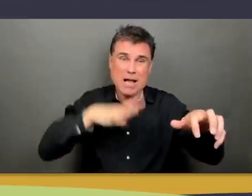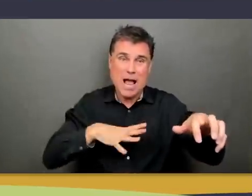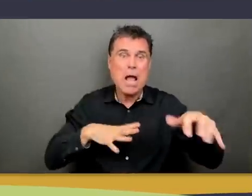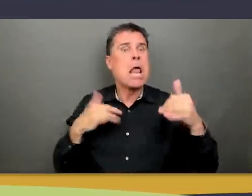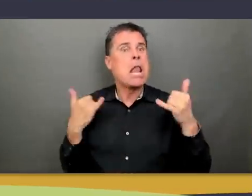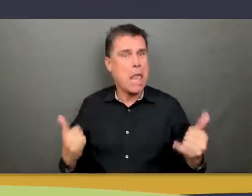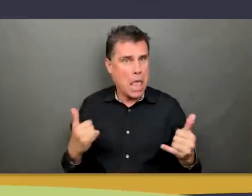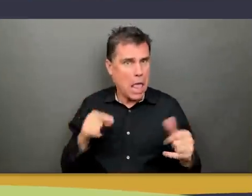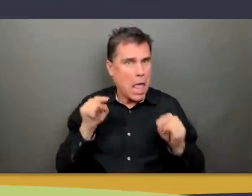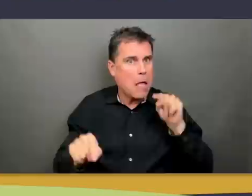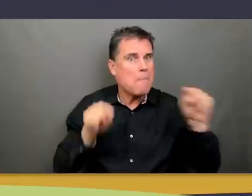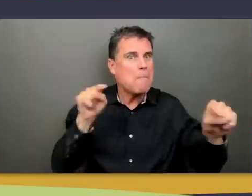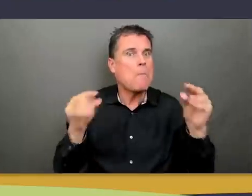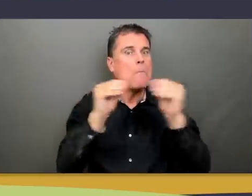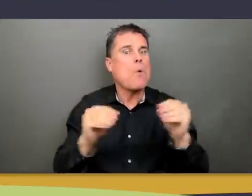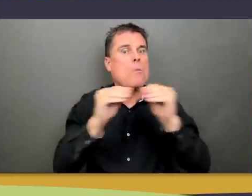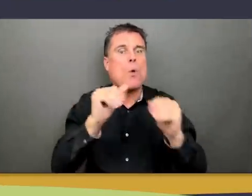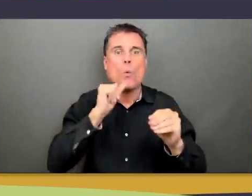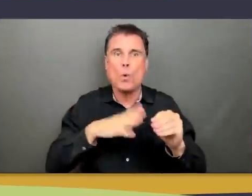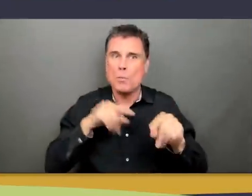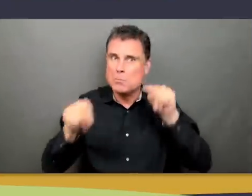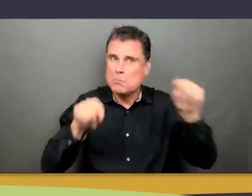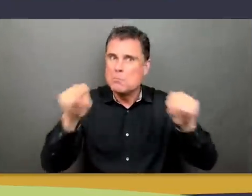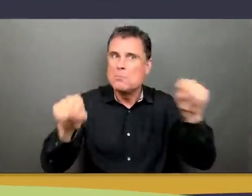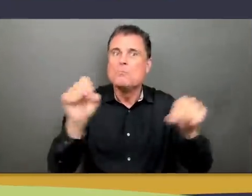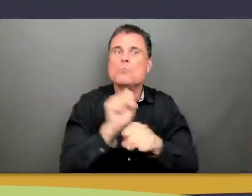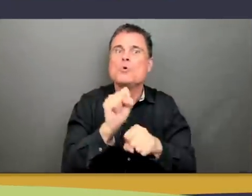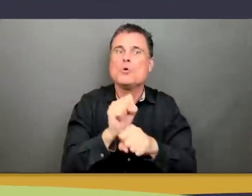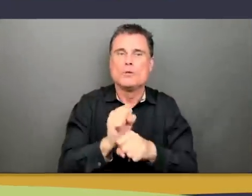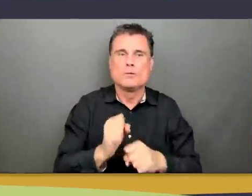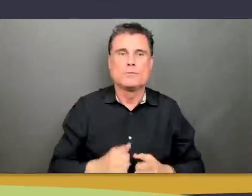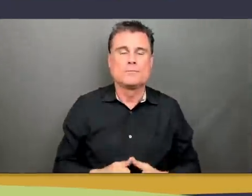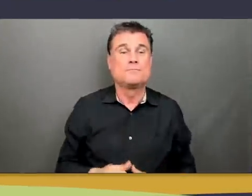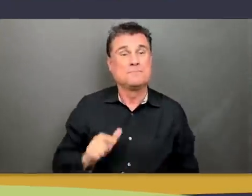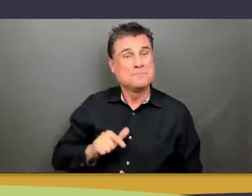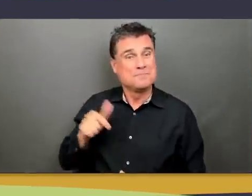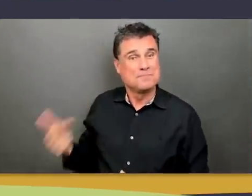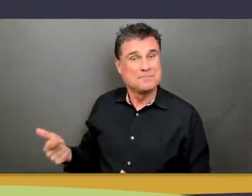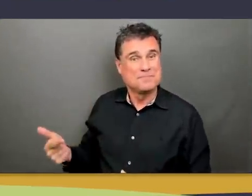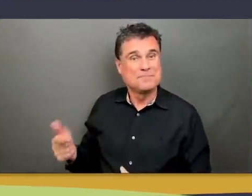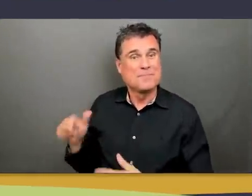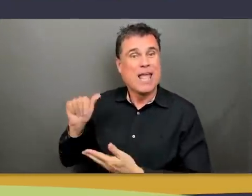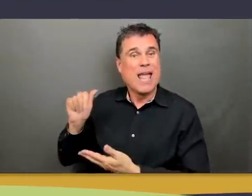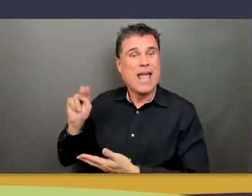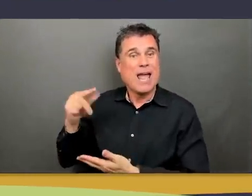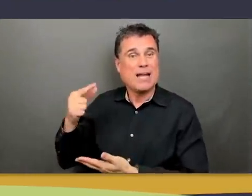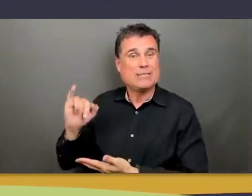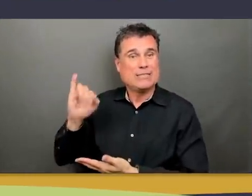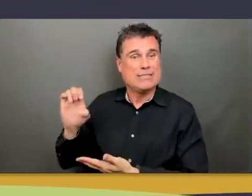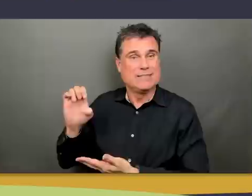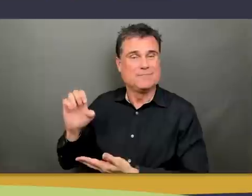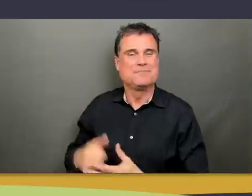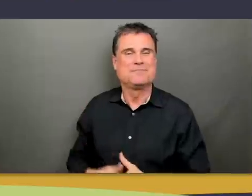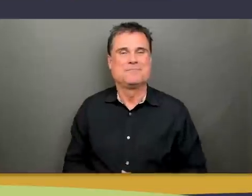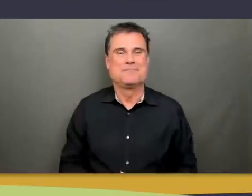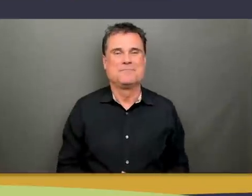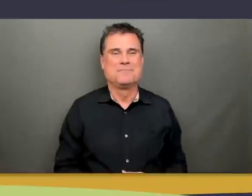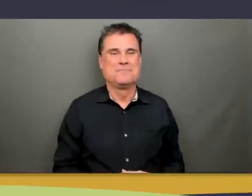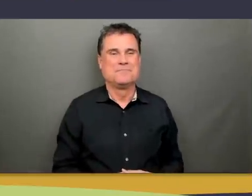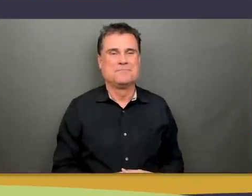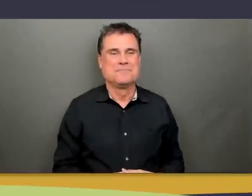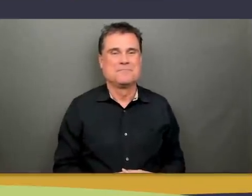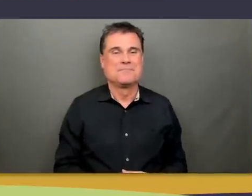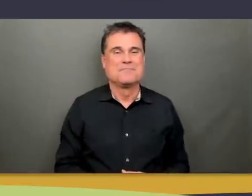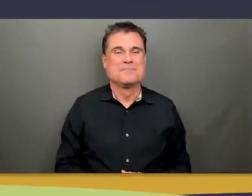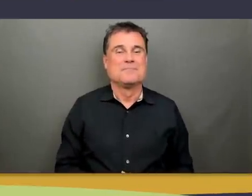Camille. Wei Kung Wei, when Esquas, Swas Ui, De Hamlupa,